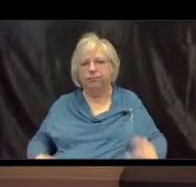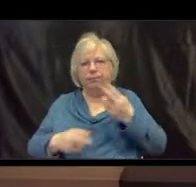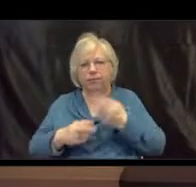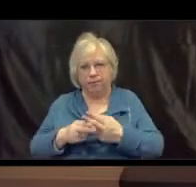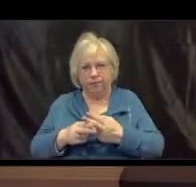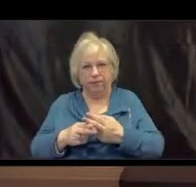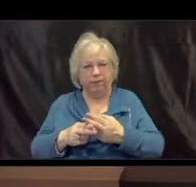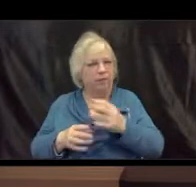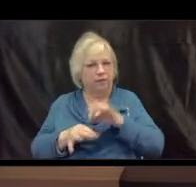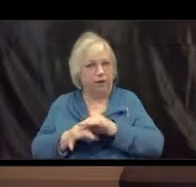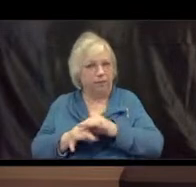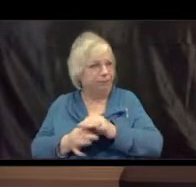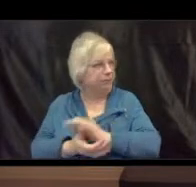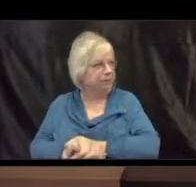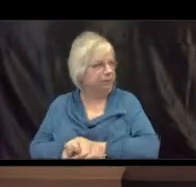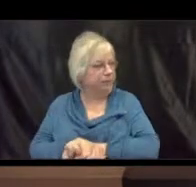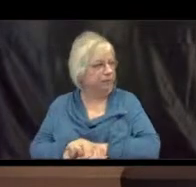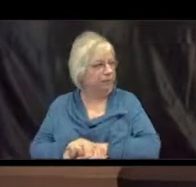vote.